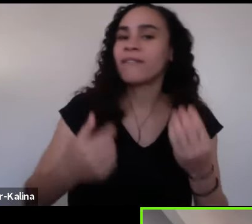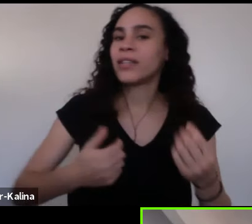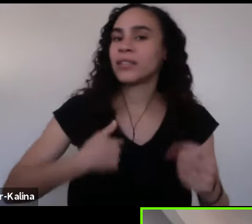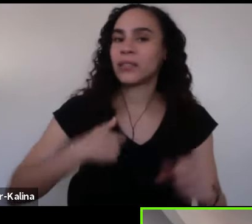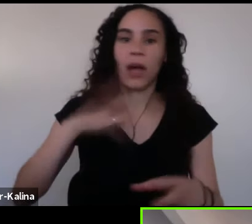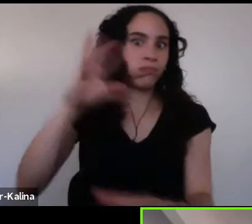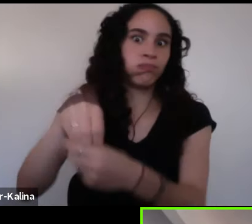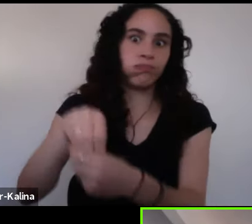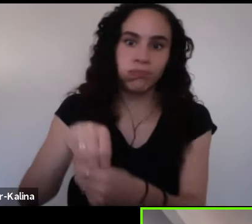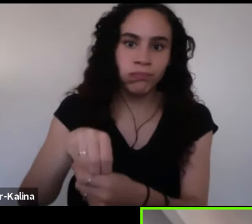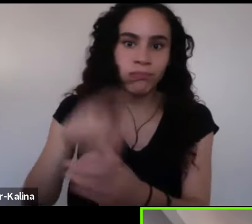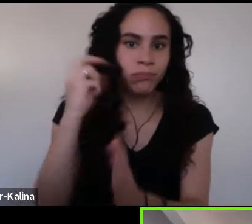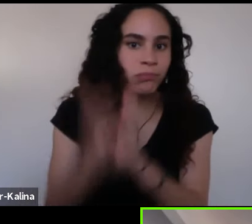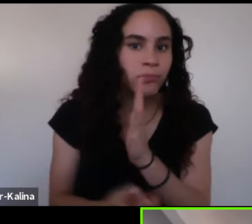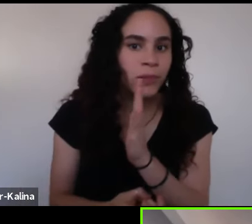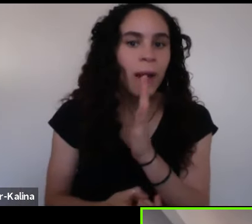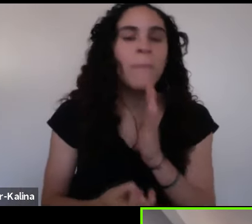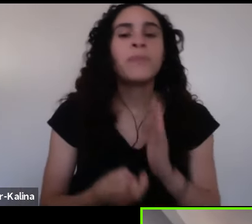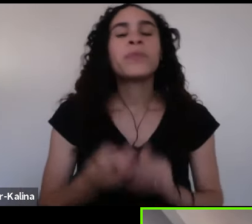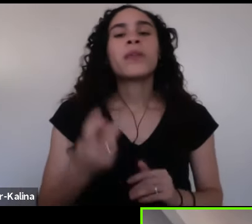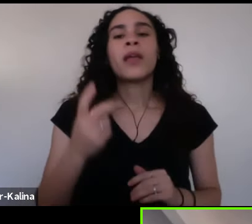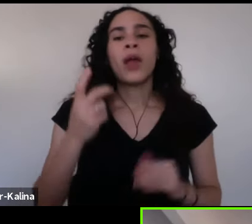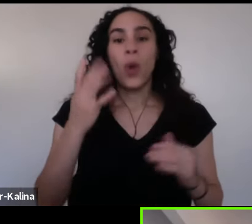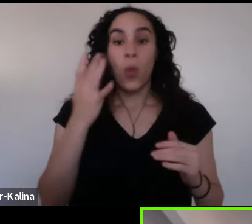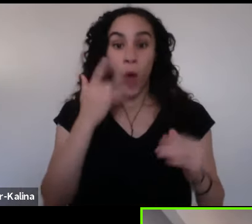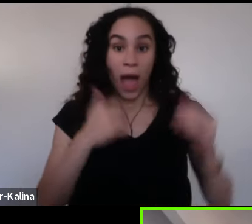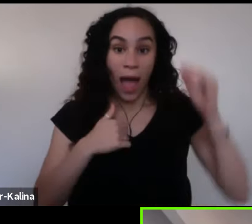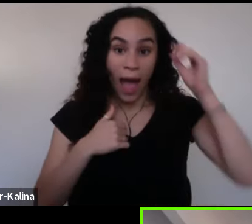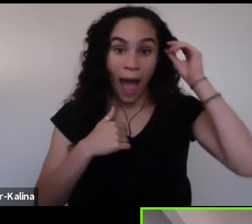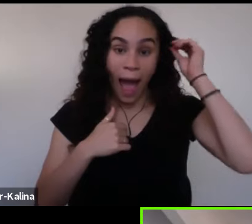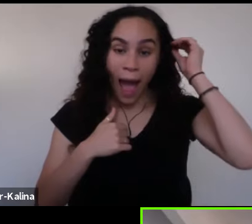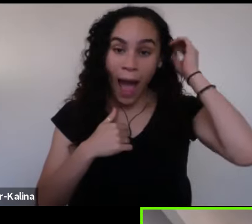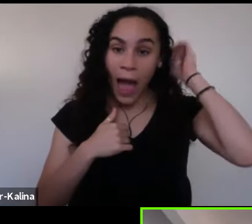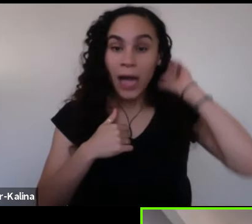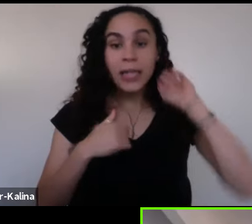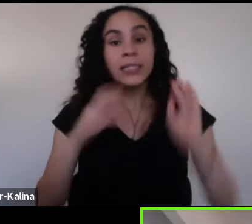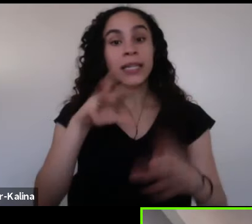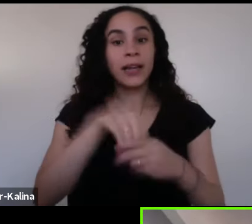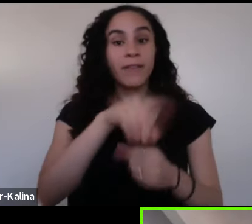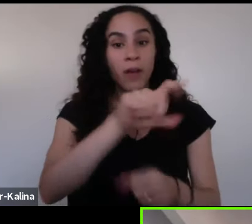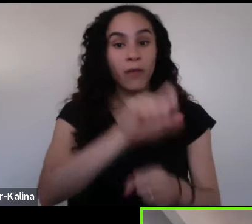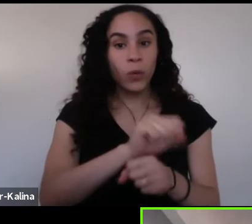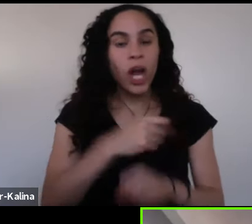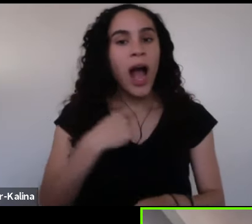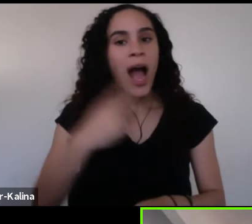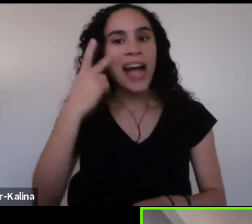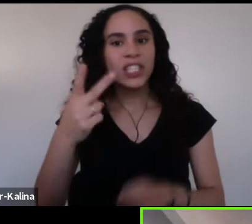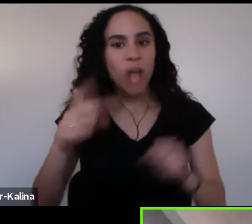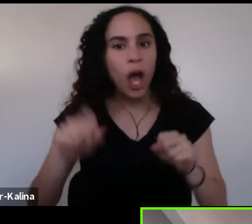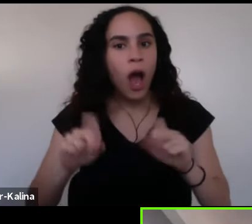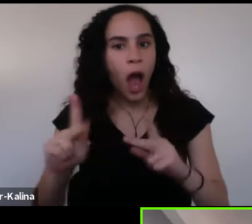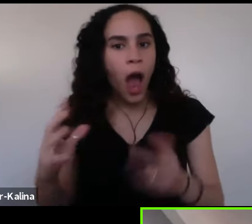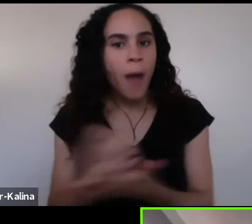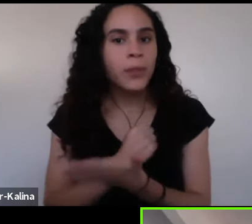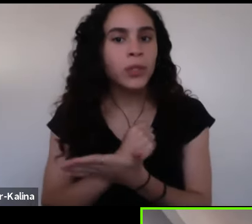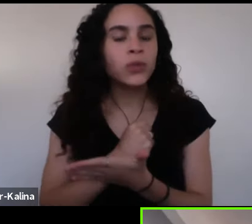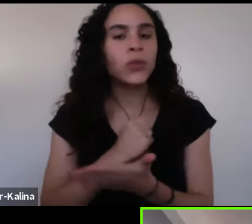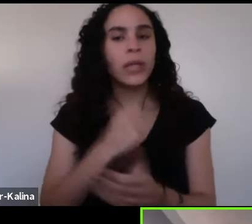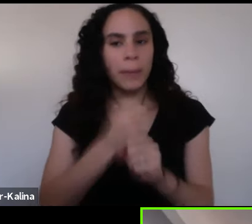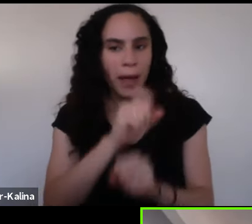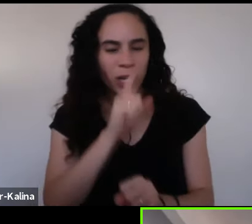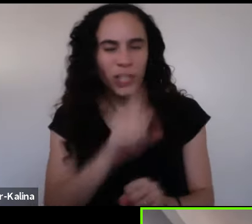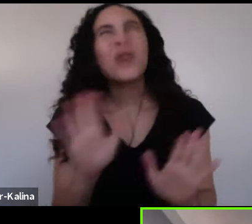for me and why I do what I do is I saw an opportunity to ensure that, or at